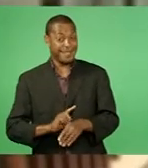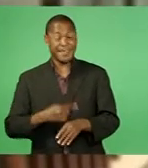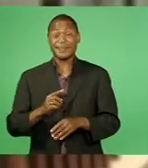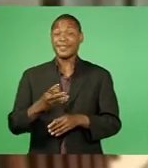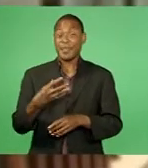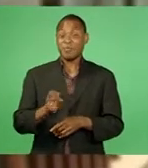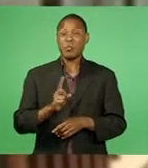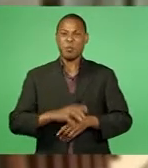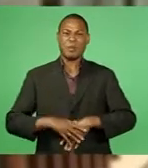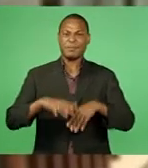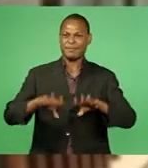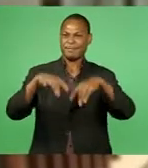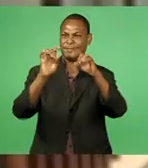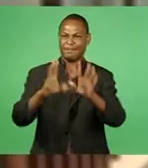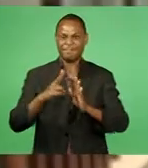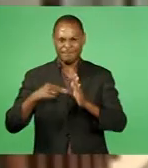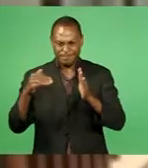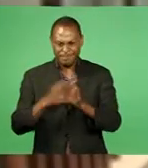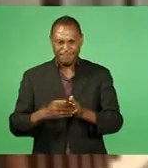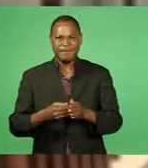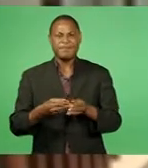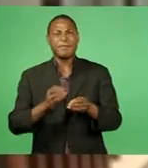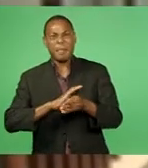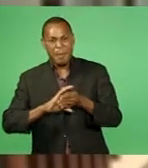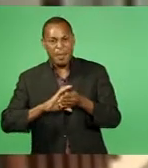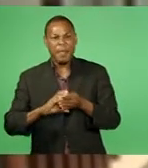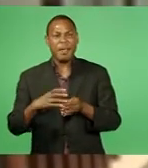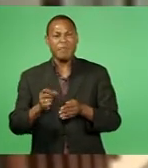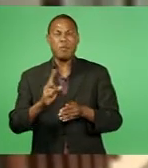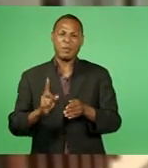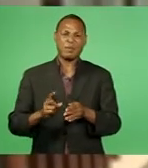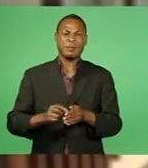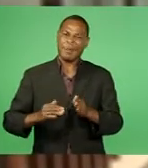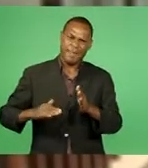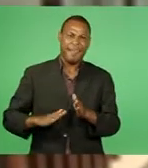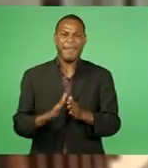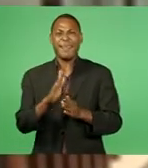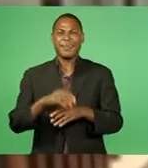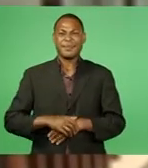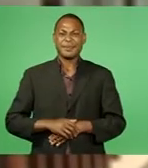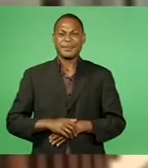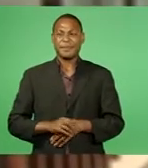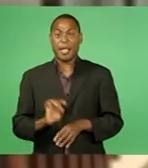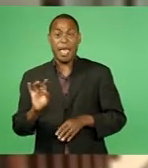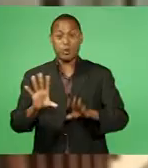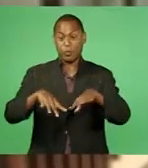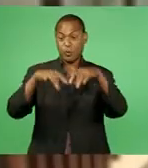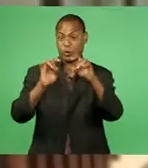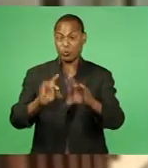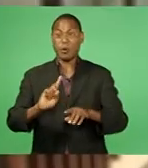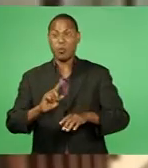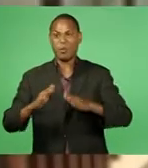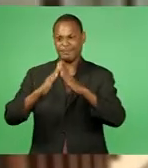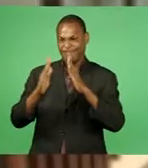the Aussie and Kiwi dollars were aiming for a steady end to a choppy week today. Stats coming out of Australia showed their household